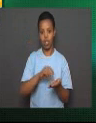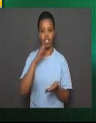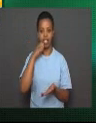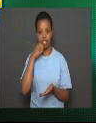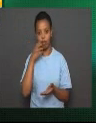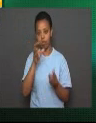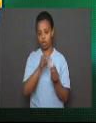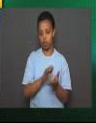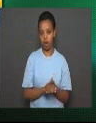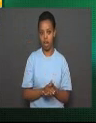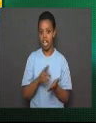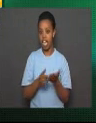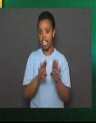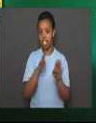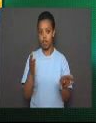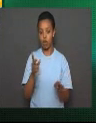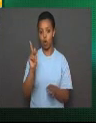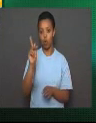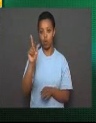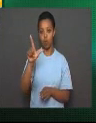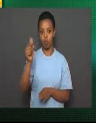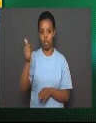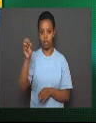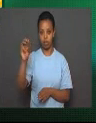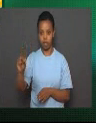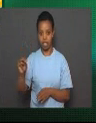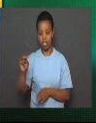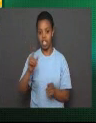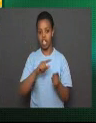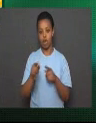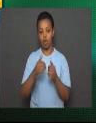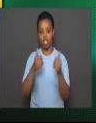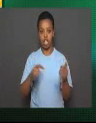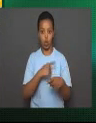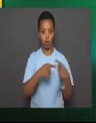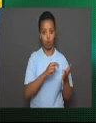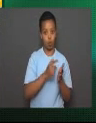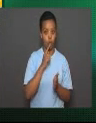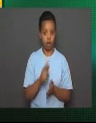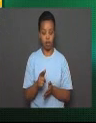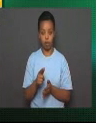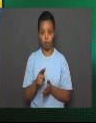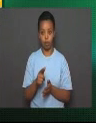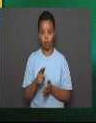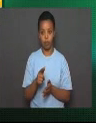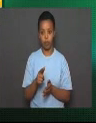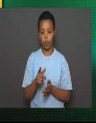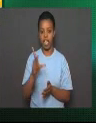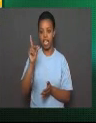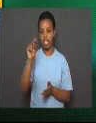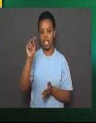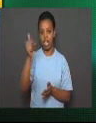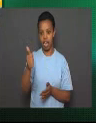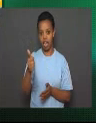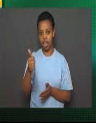The opened up plasmids and the isolated gene are mixed with a